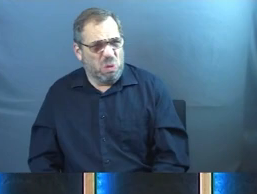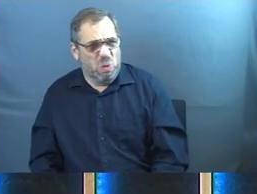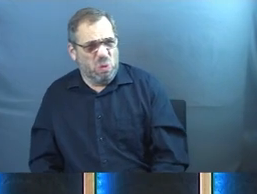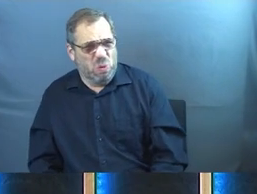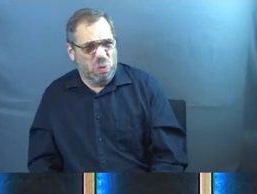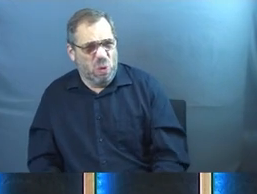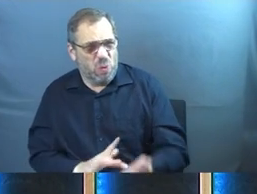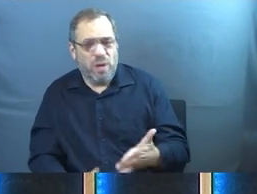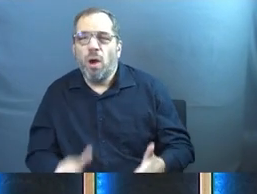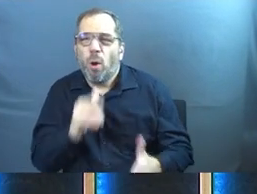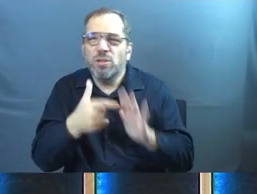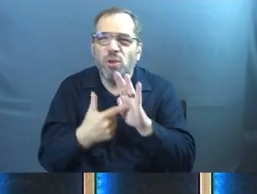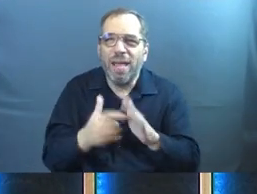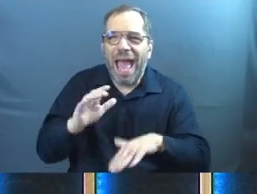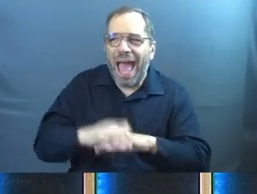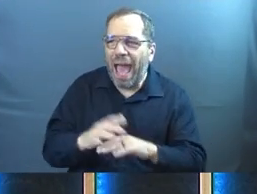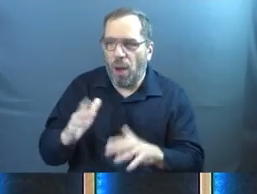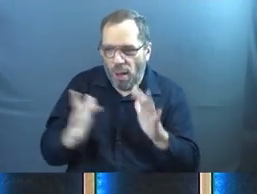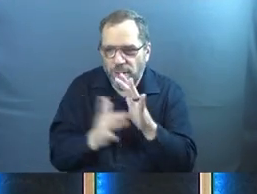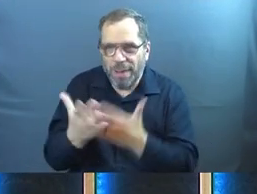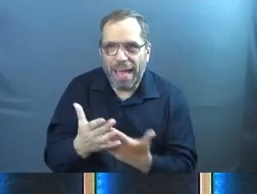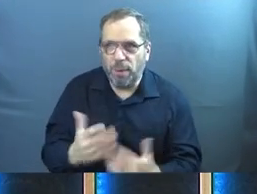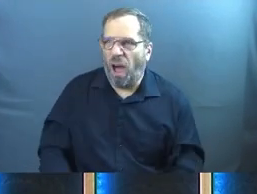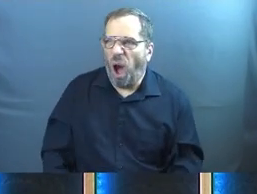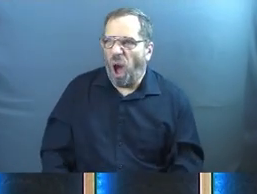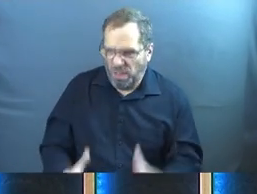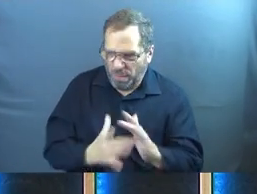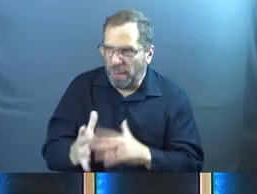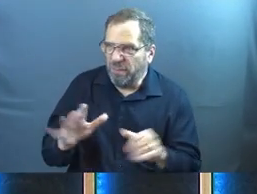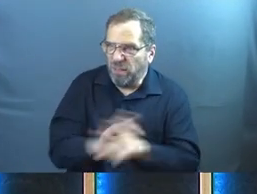It is not to show you how edgy the Bible is.